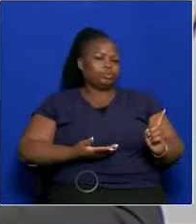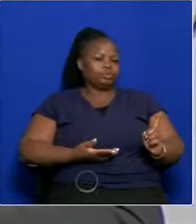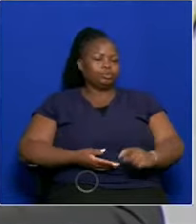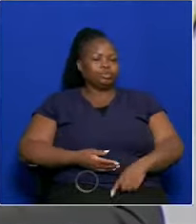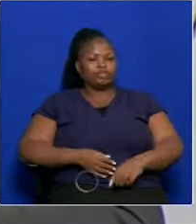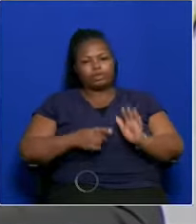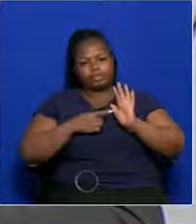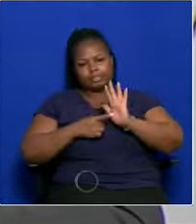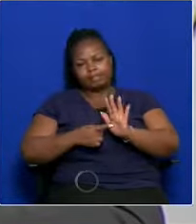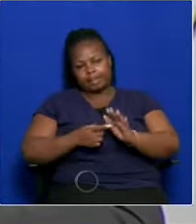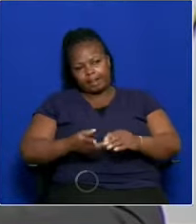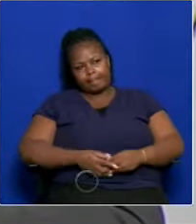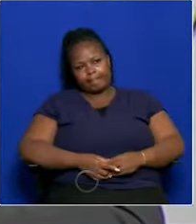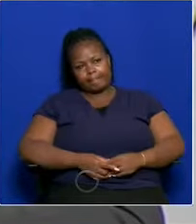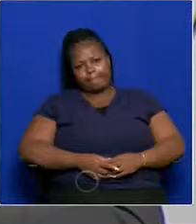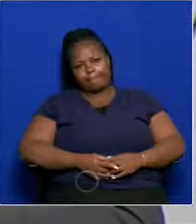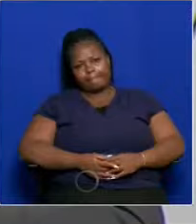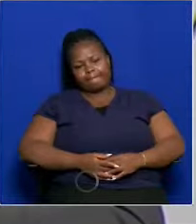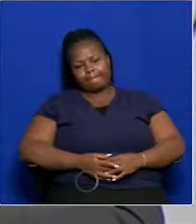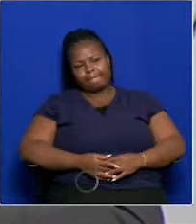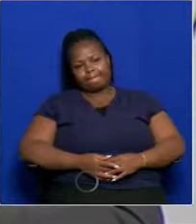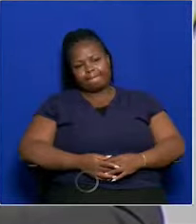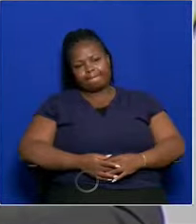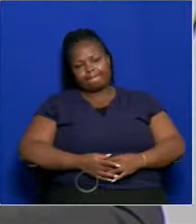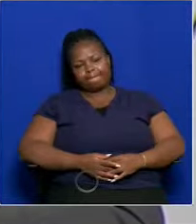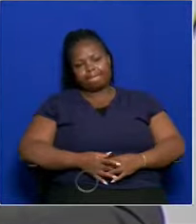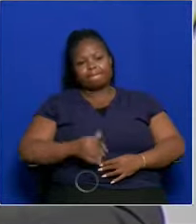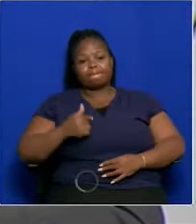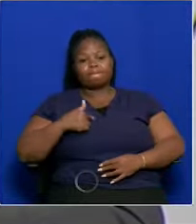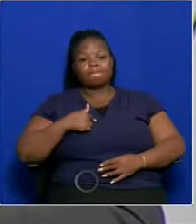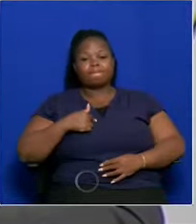example, I had a person